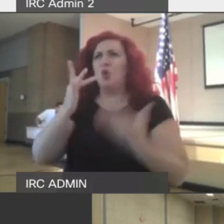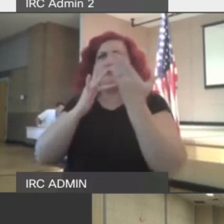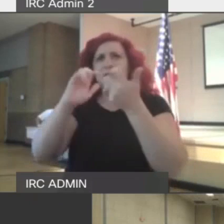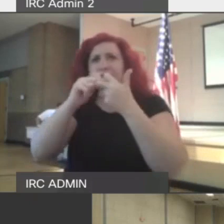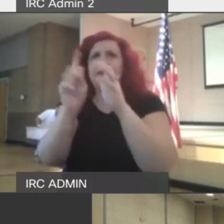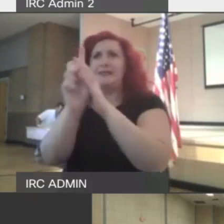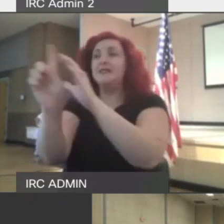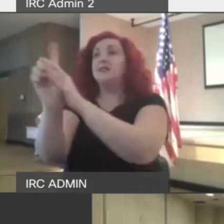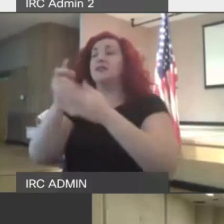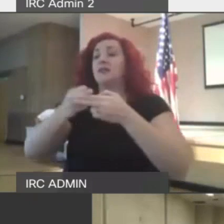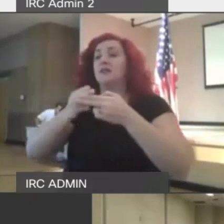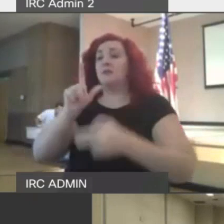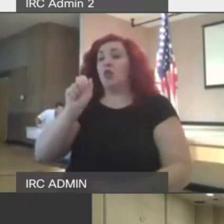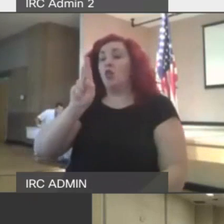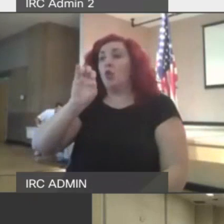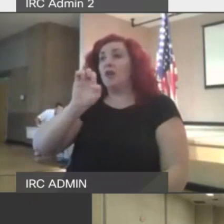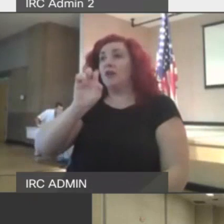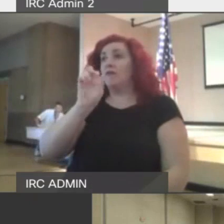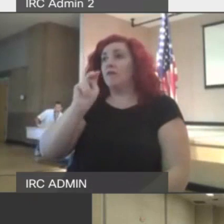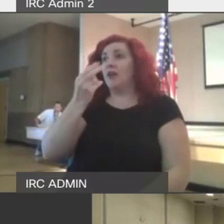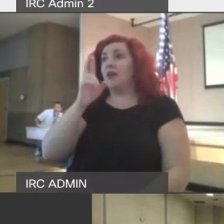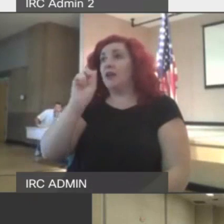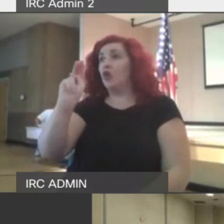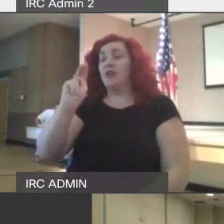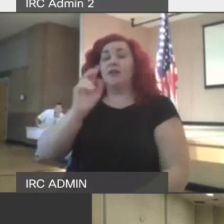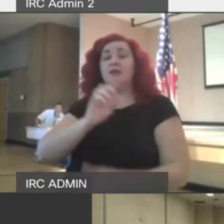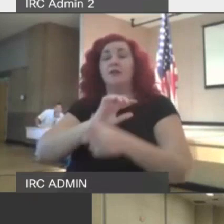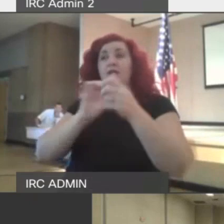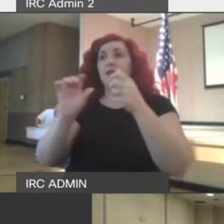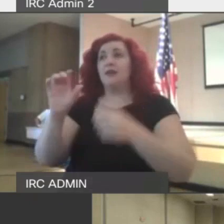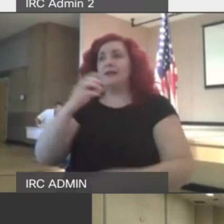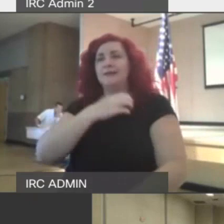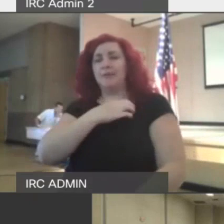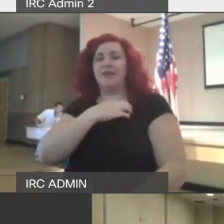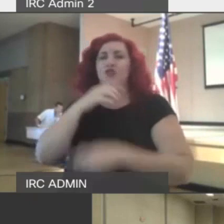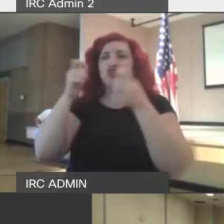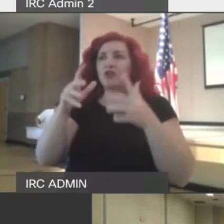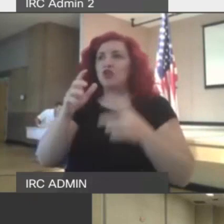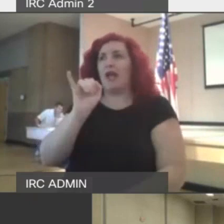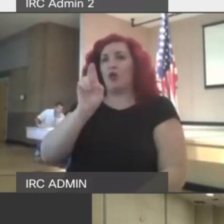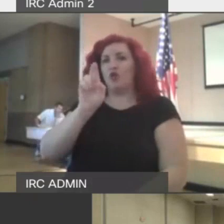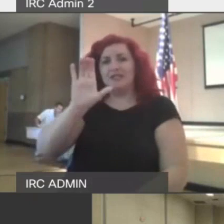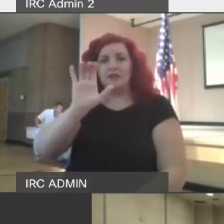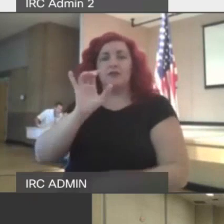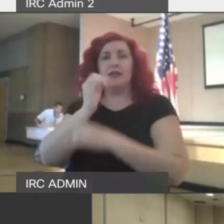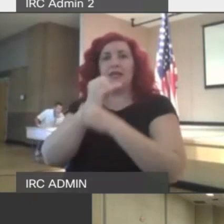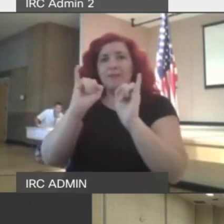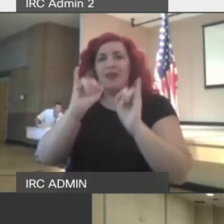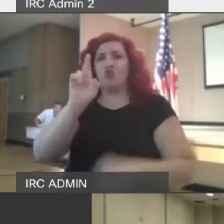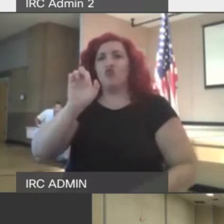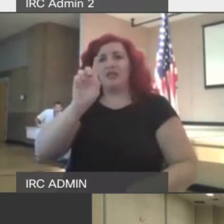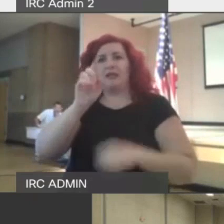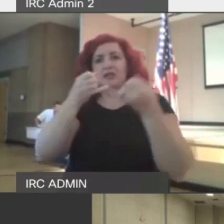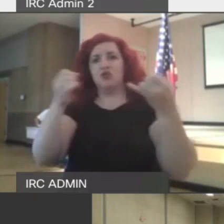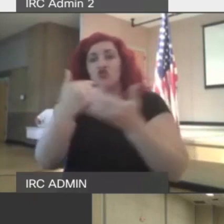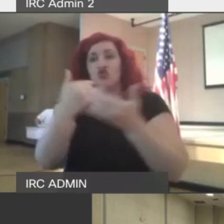Technical difficulties. My name is Lori Van Heren. I'm the Deputy Director of the Independent Redistricting Commission. I wanted to